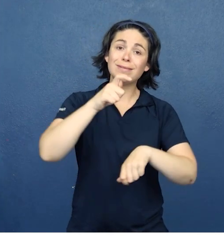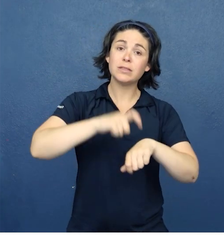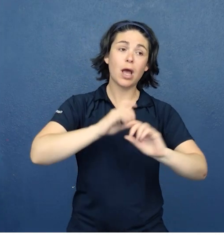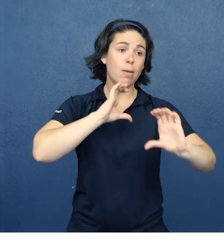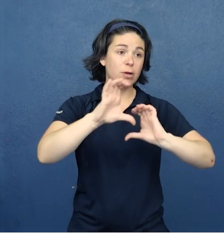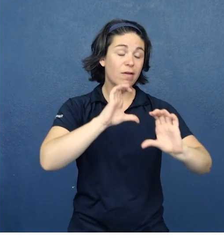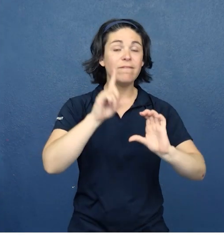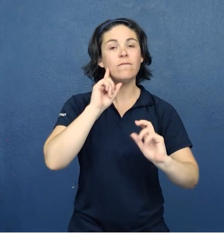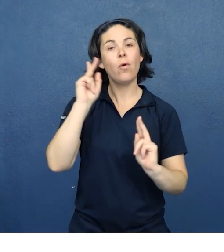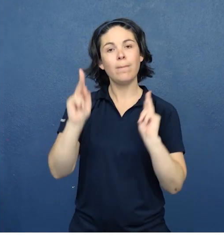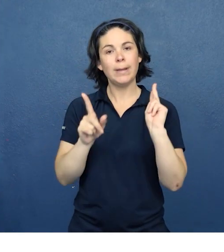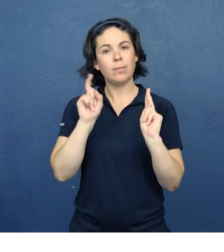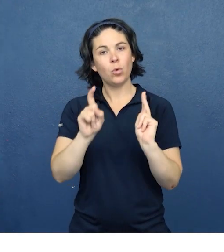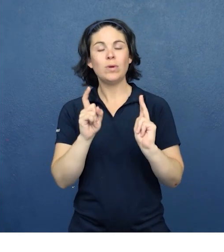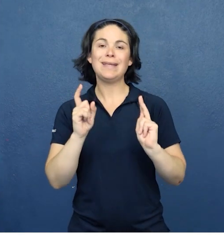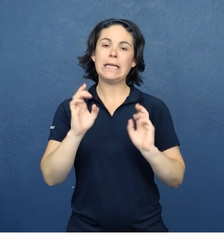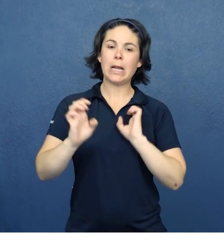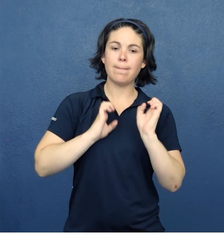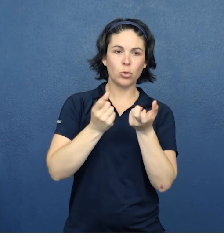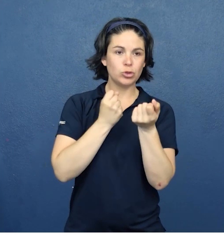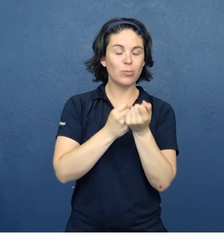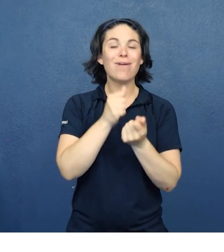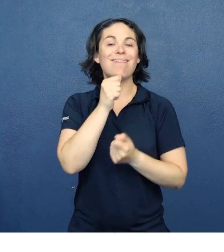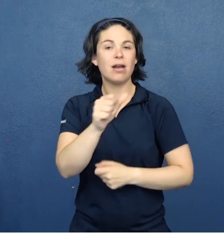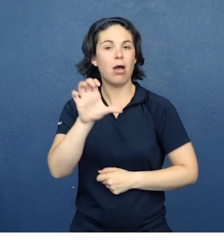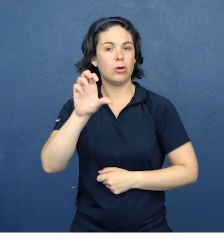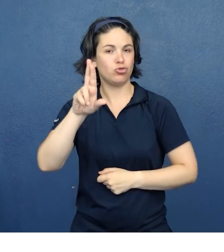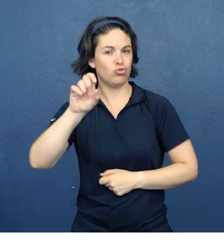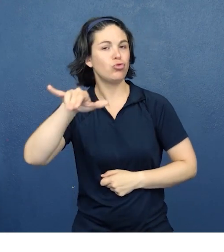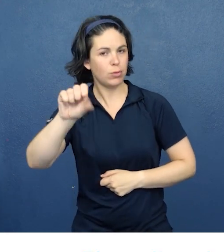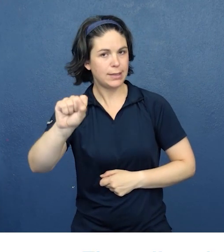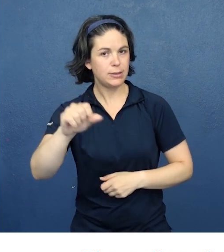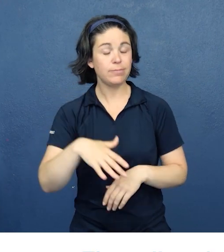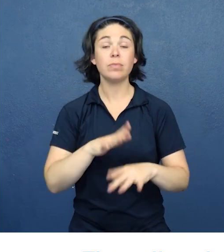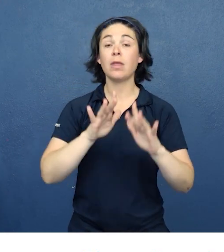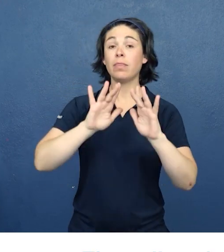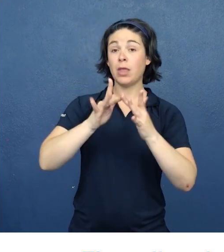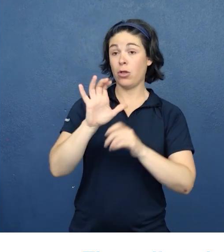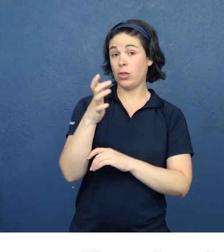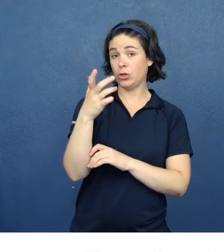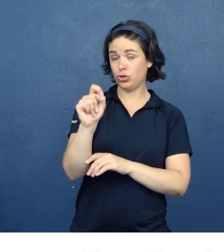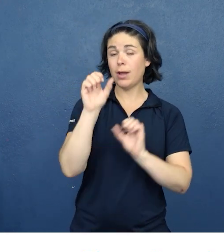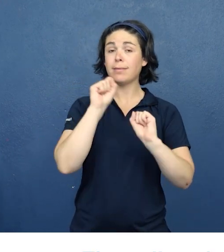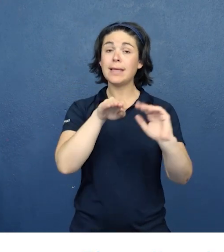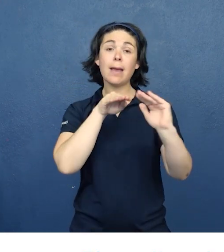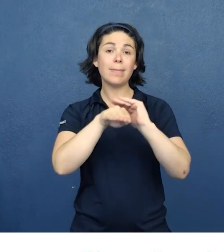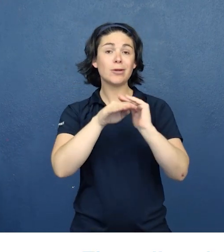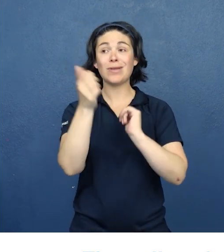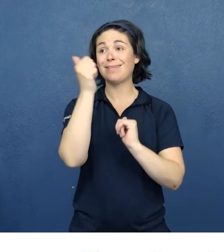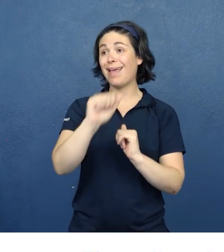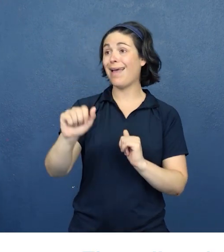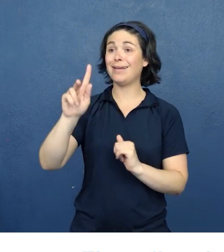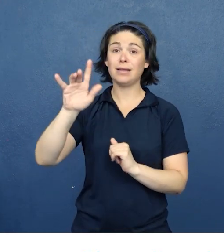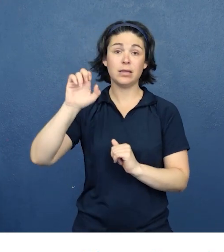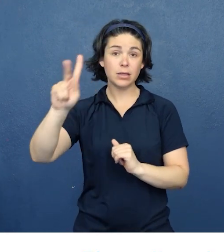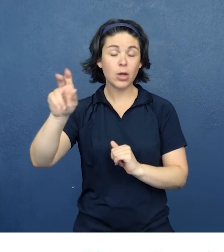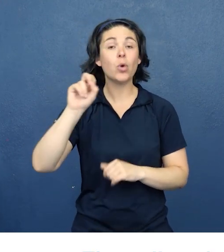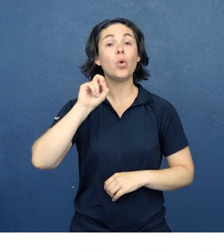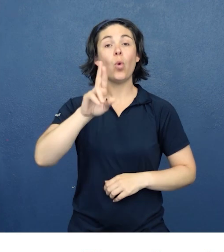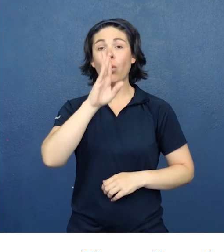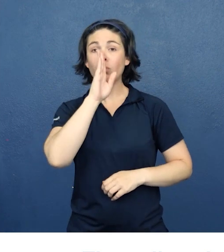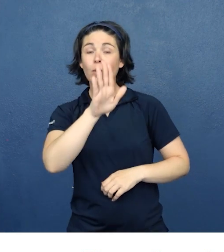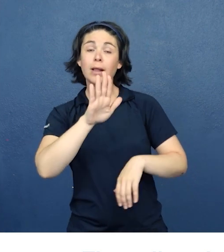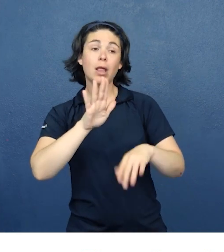people seeking non-crisis emotional support. The online chat can be accessed at a kiosk or